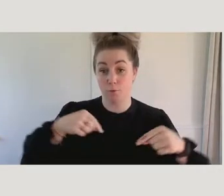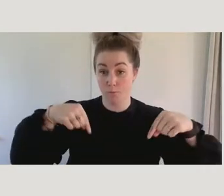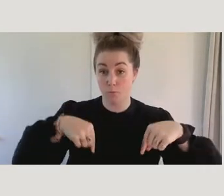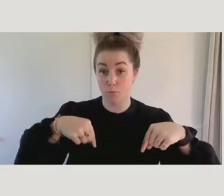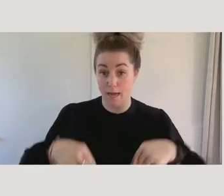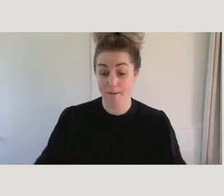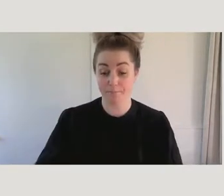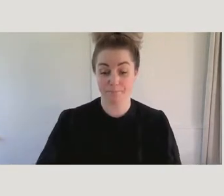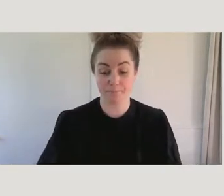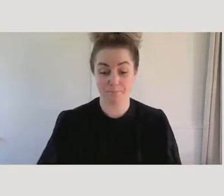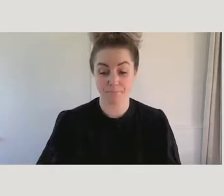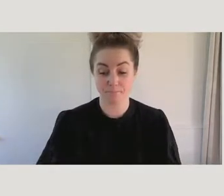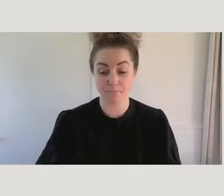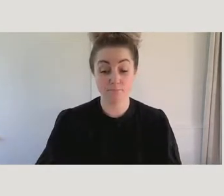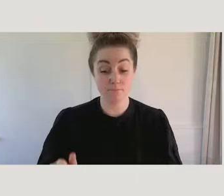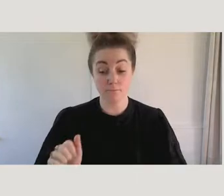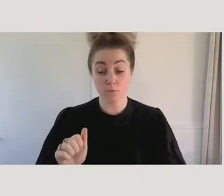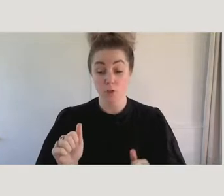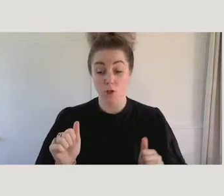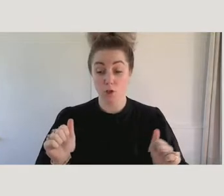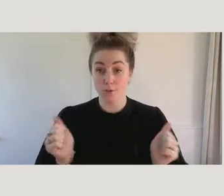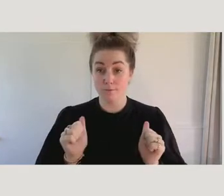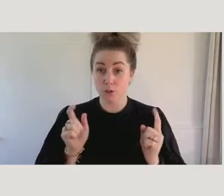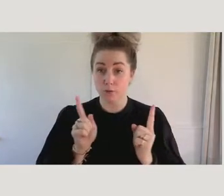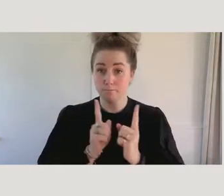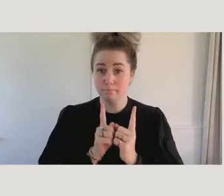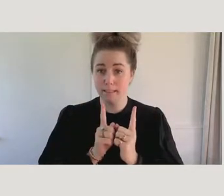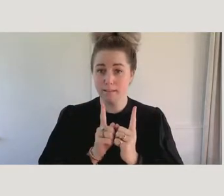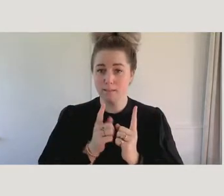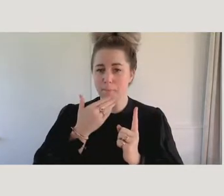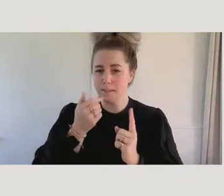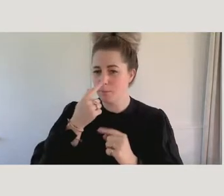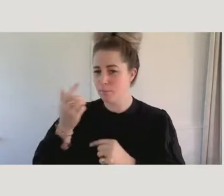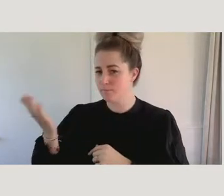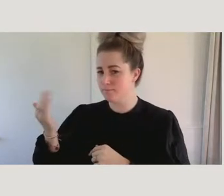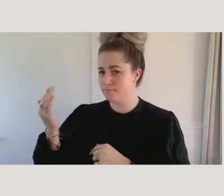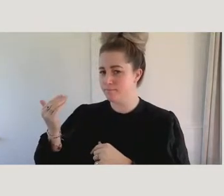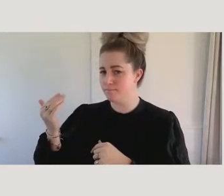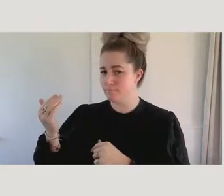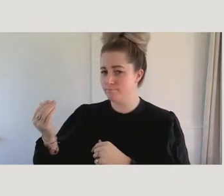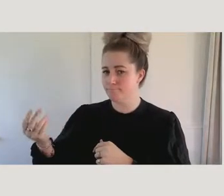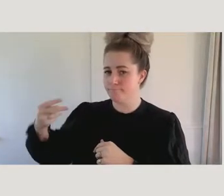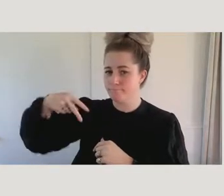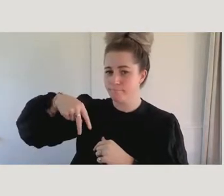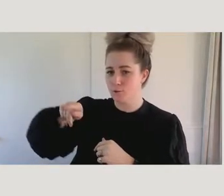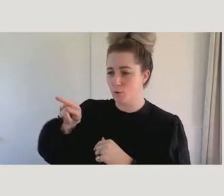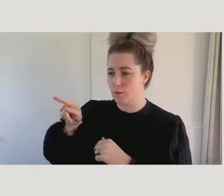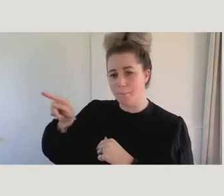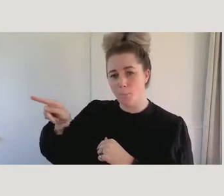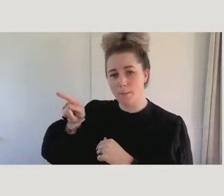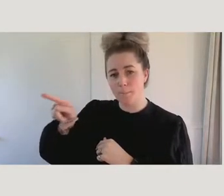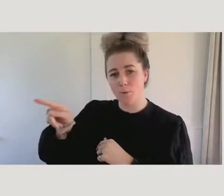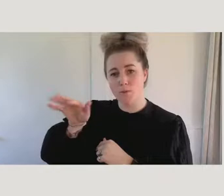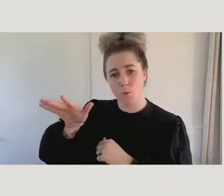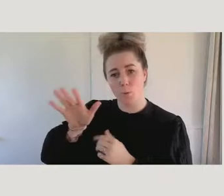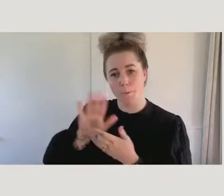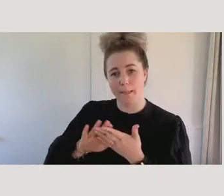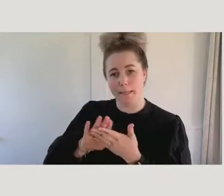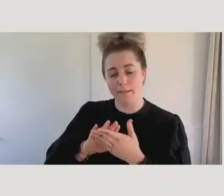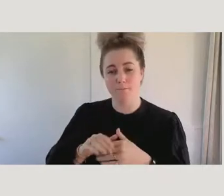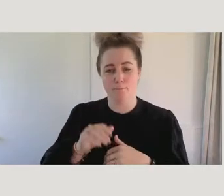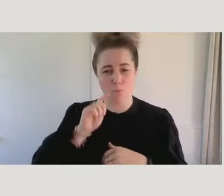you already met actually if I could ask everyone just to pop up on the stage behind me so I can point that would be